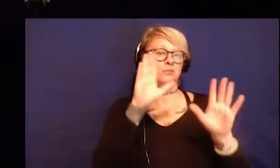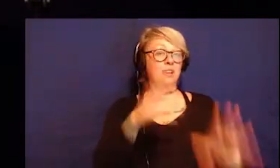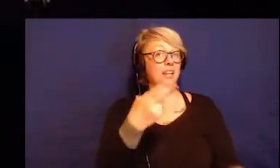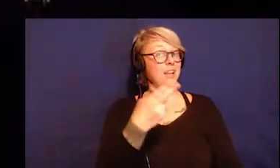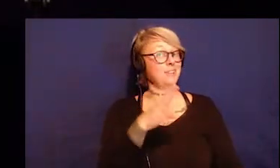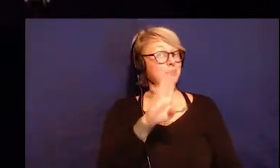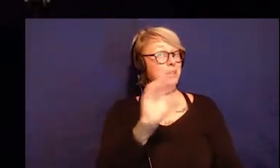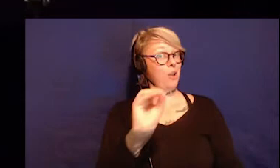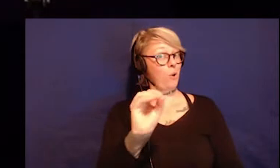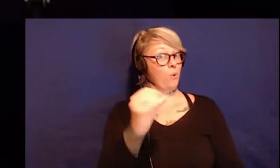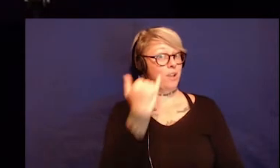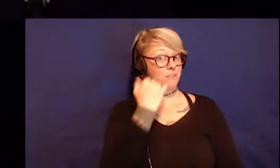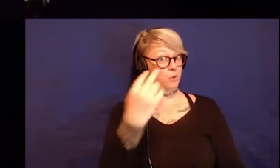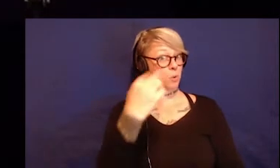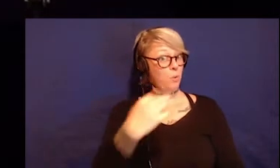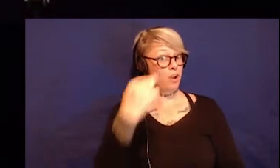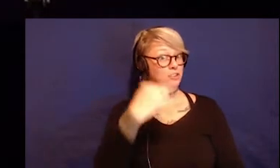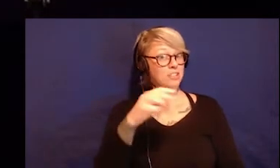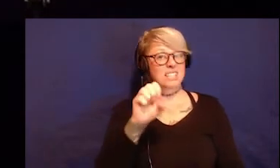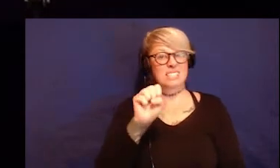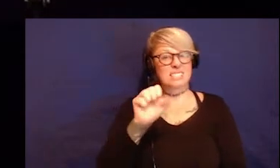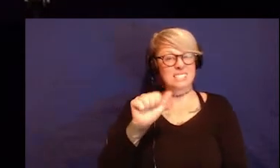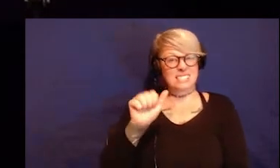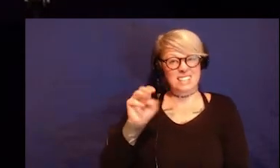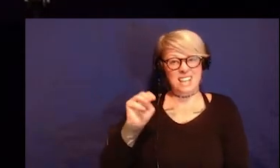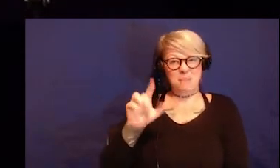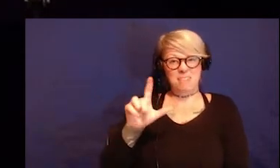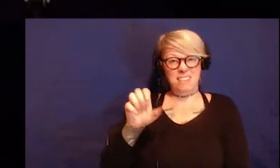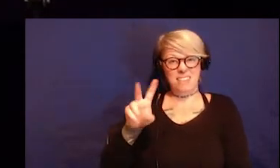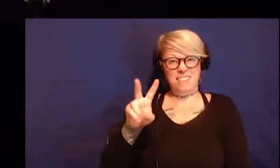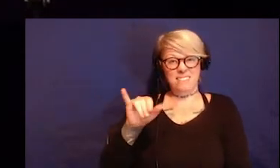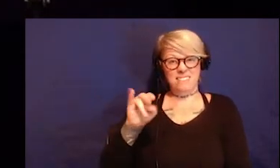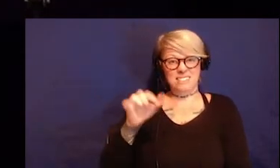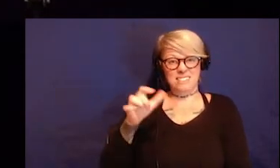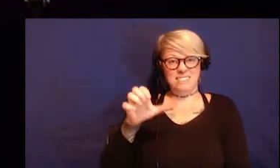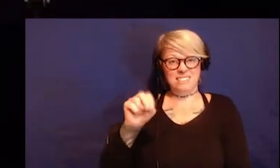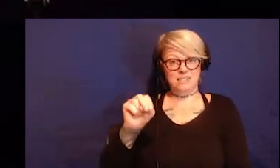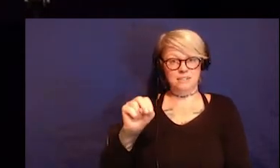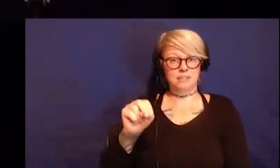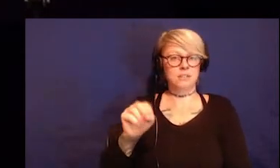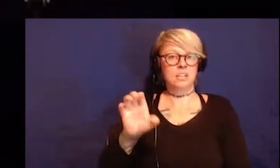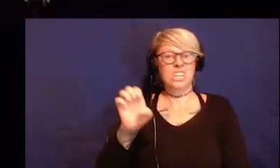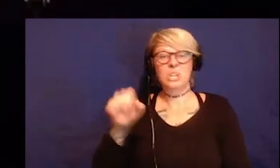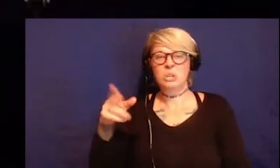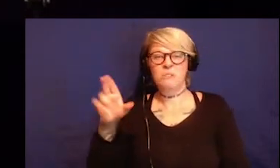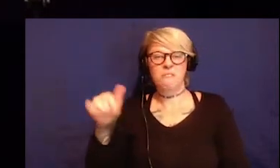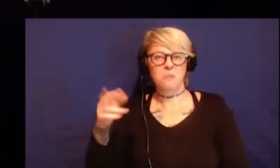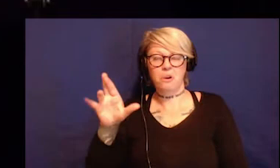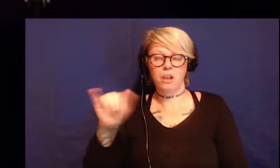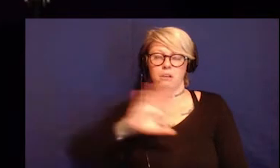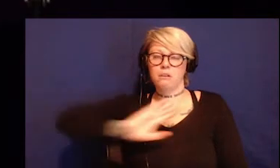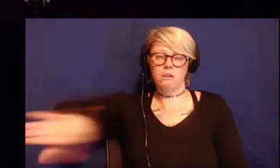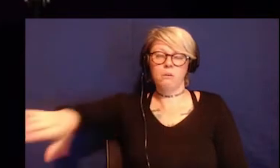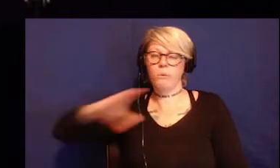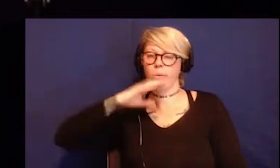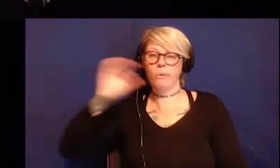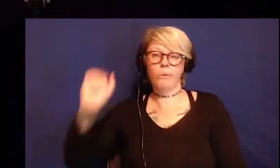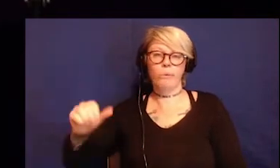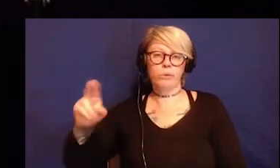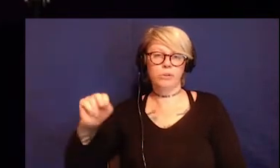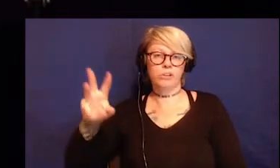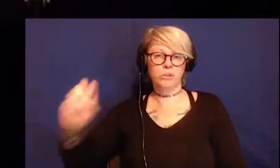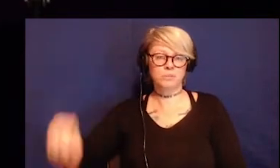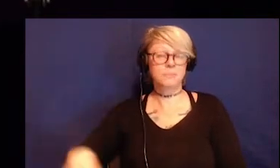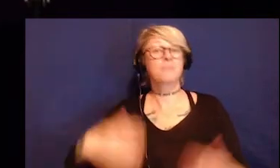watching. Sam Levinson. And forget that whole Euphoria. You don't have time for that. Okay, Brandon Adam is